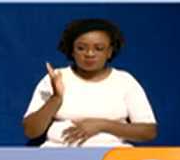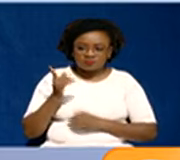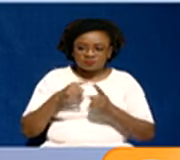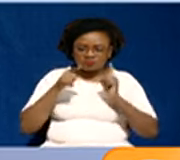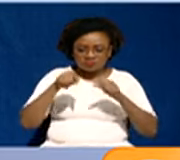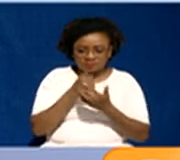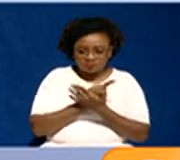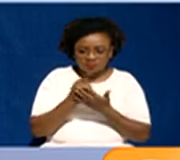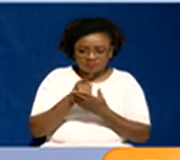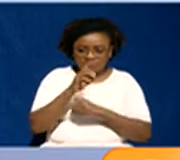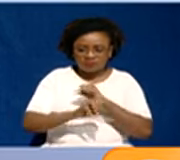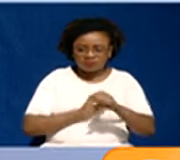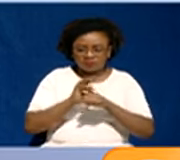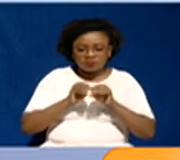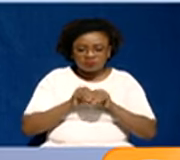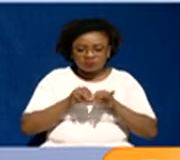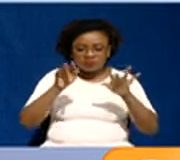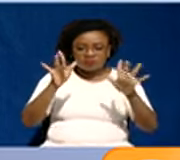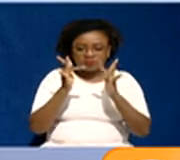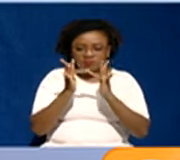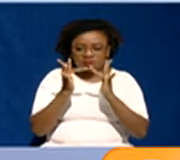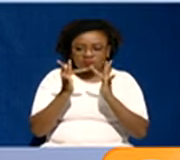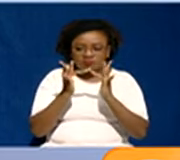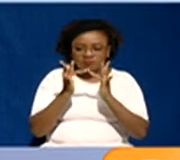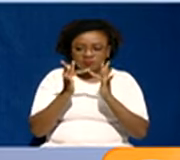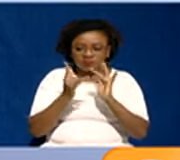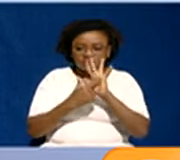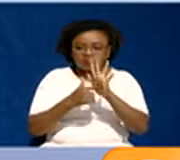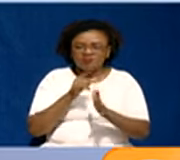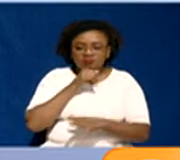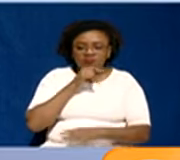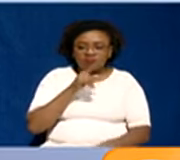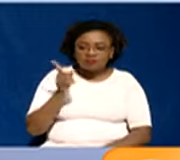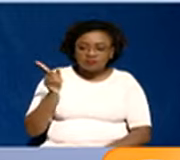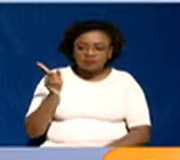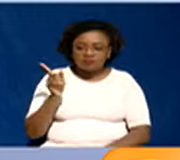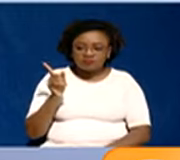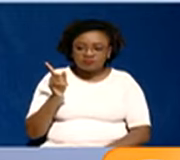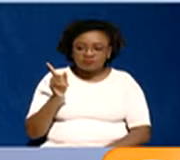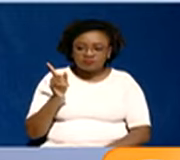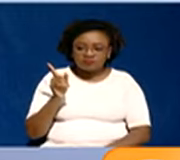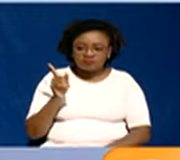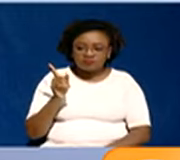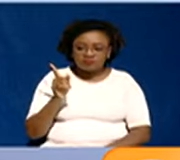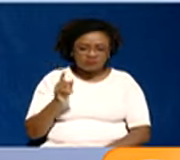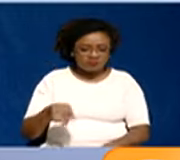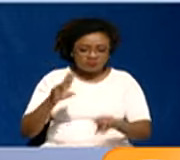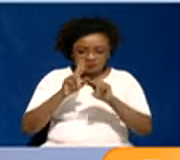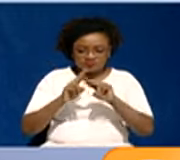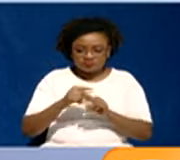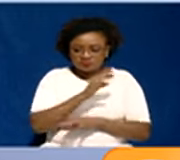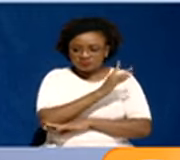this week videoos circulating on social media showed a man resembling a CH seated in a